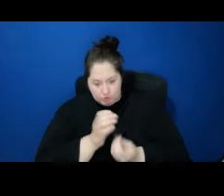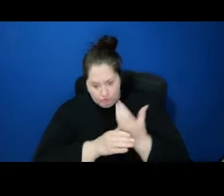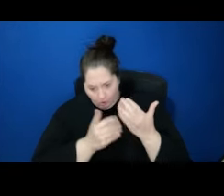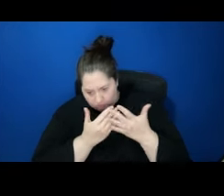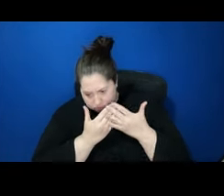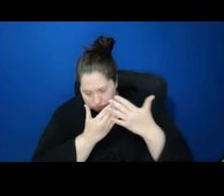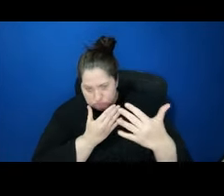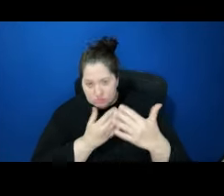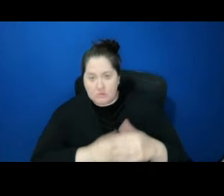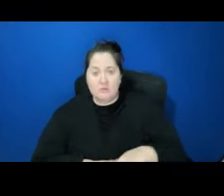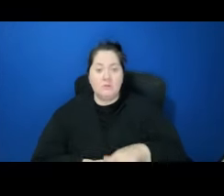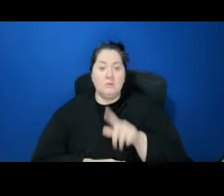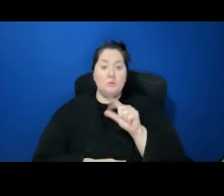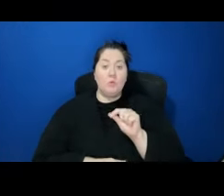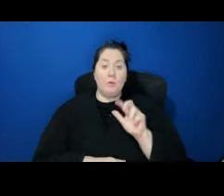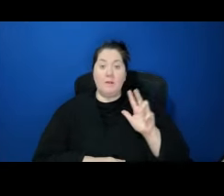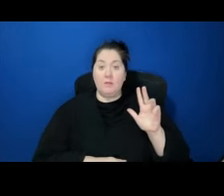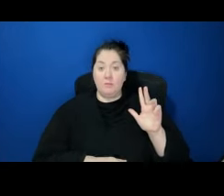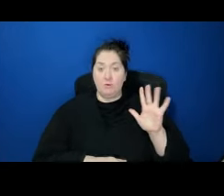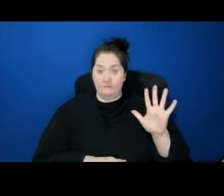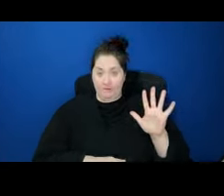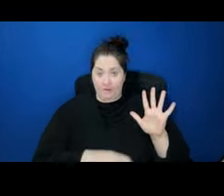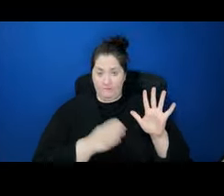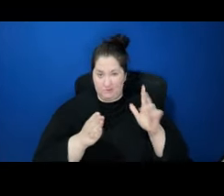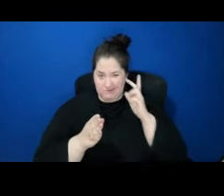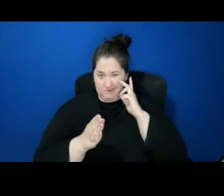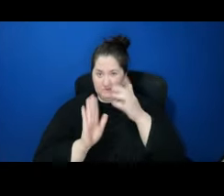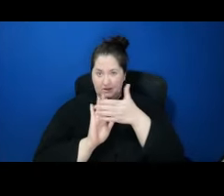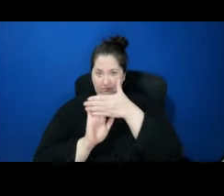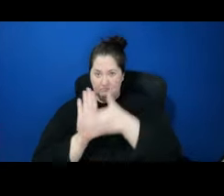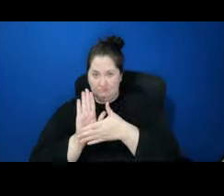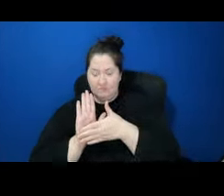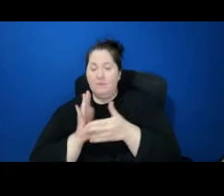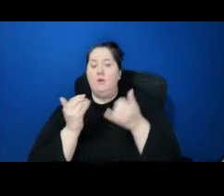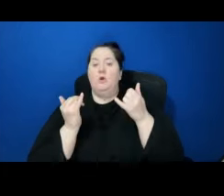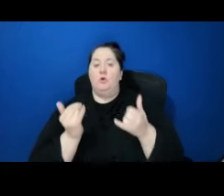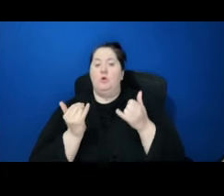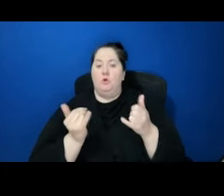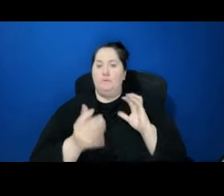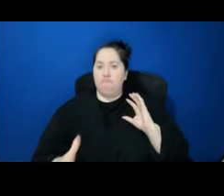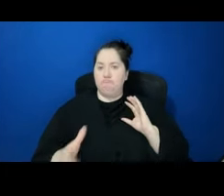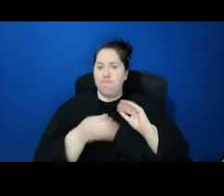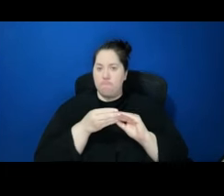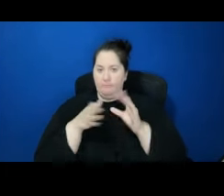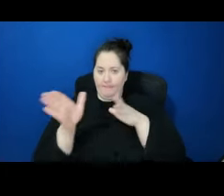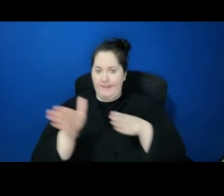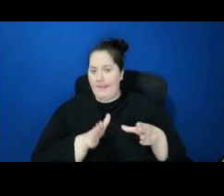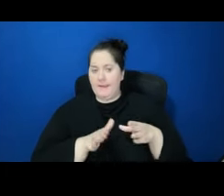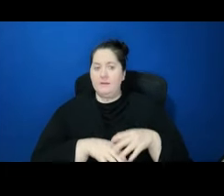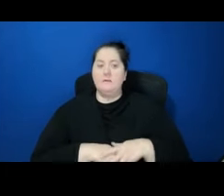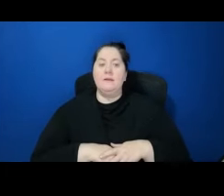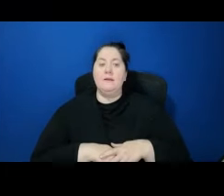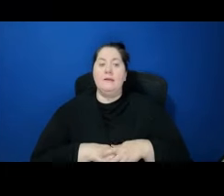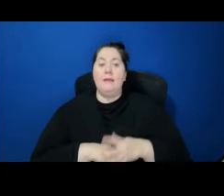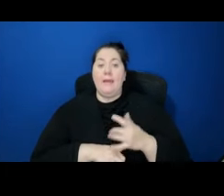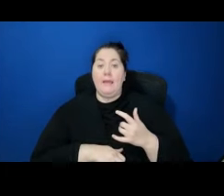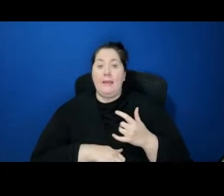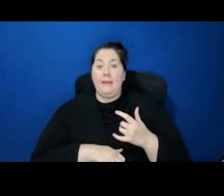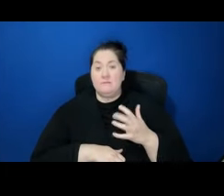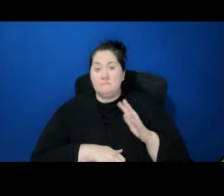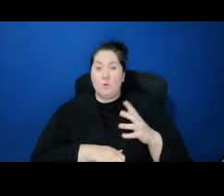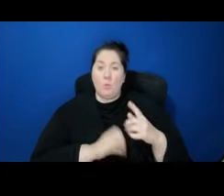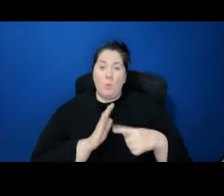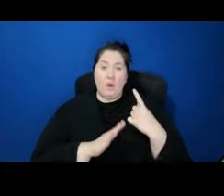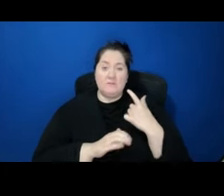2035, which you see a cover of at the right of this slide, is our current comprehensive plan. We update the comprehensive plan about